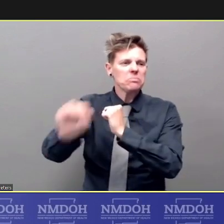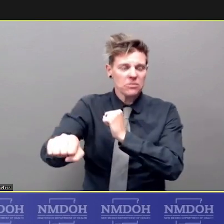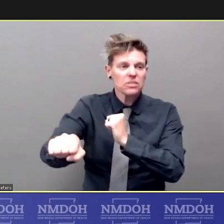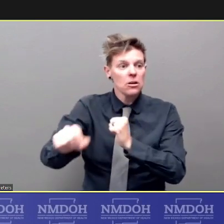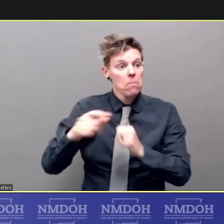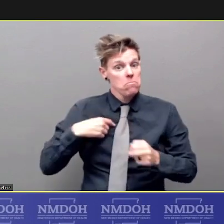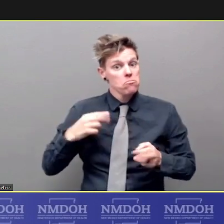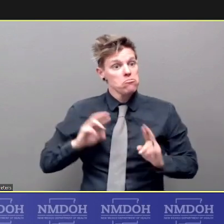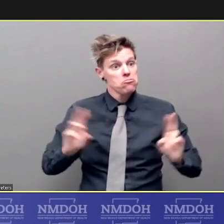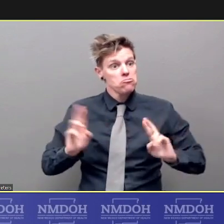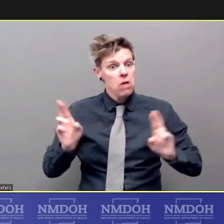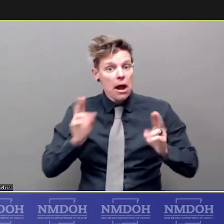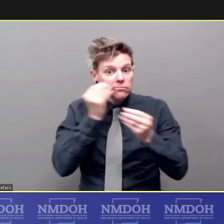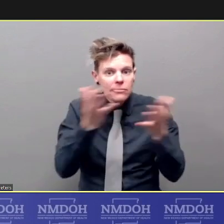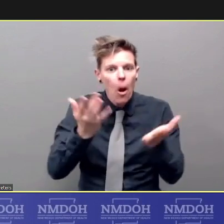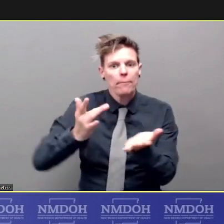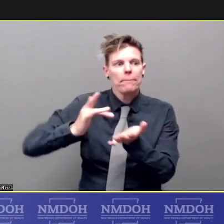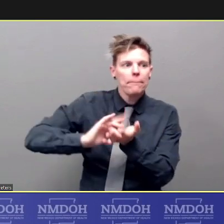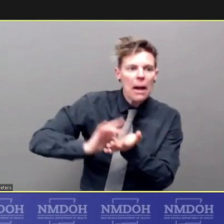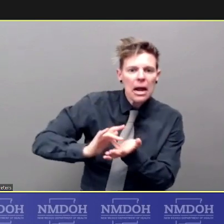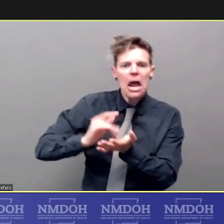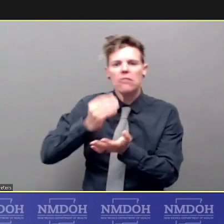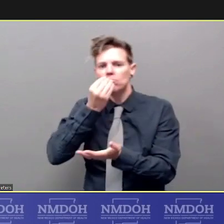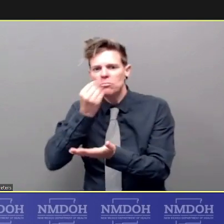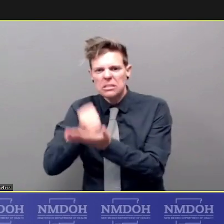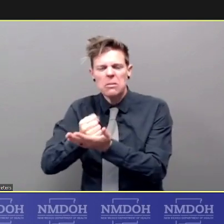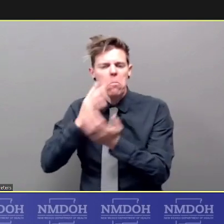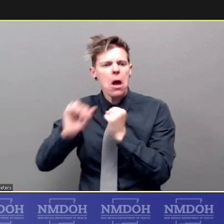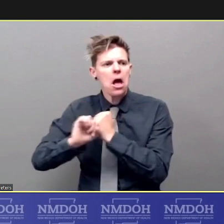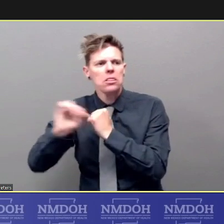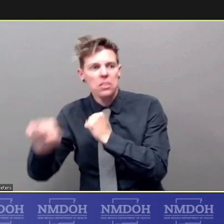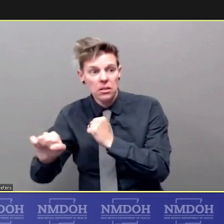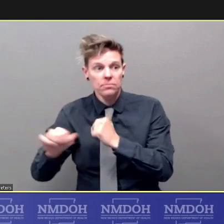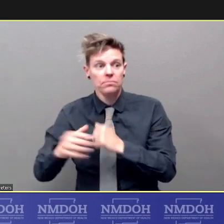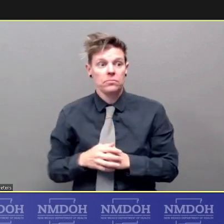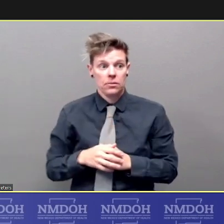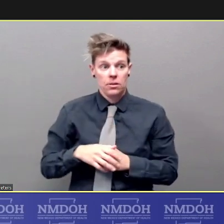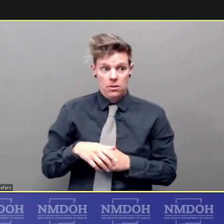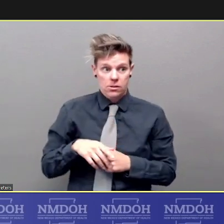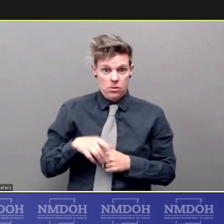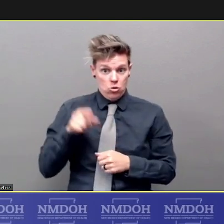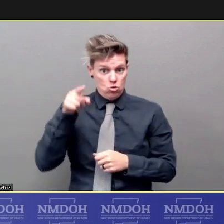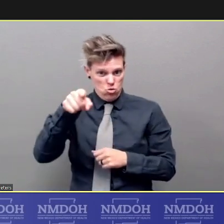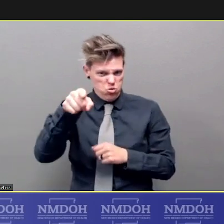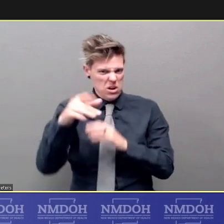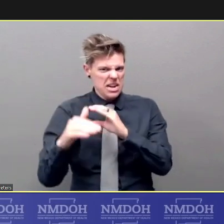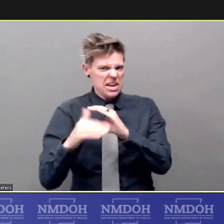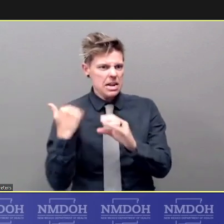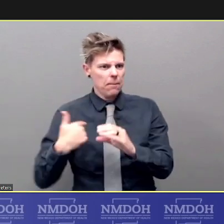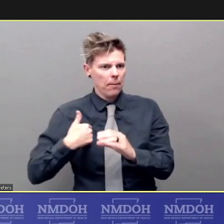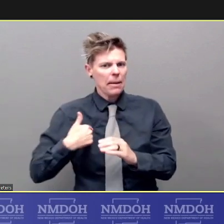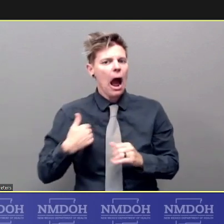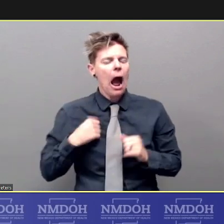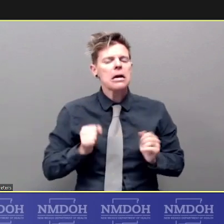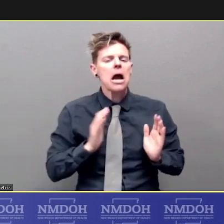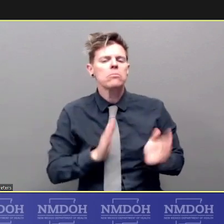opportunity, even though it wasn't a slide today, if you're one of our